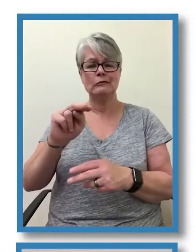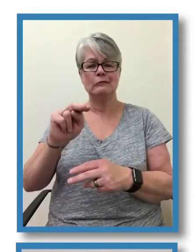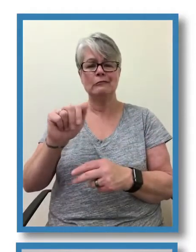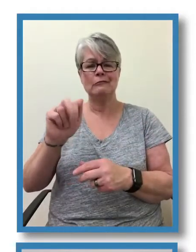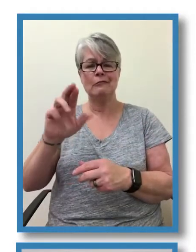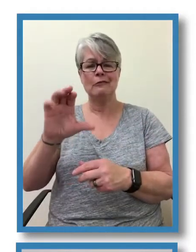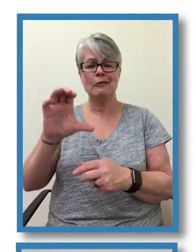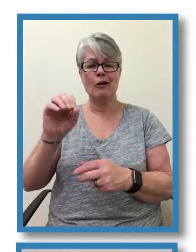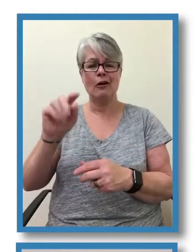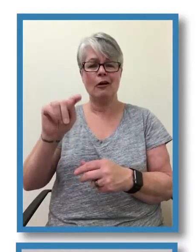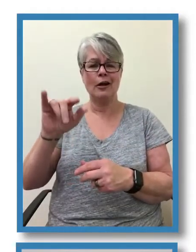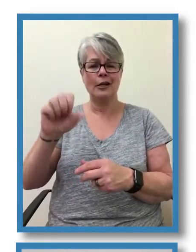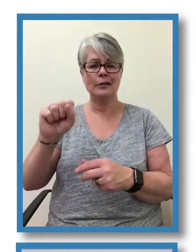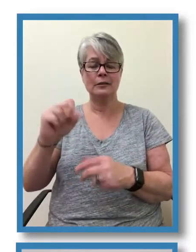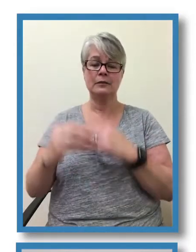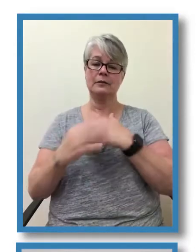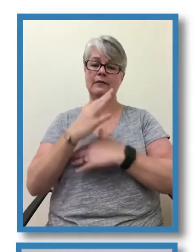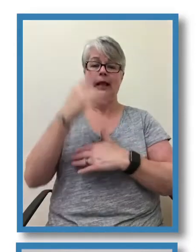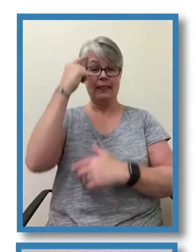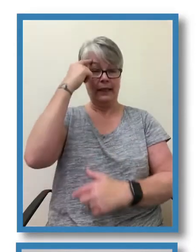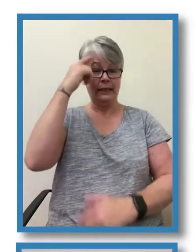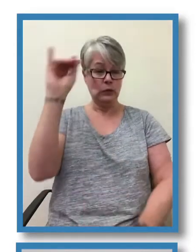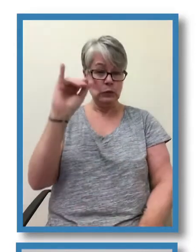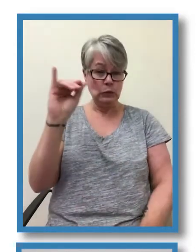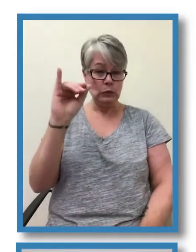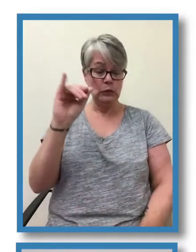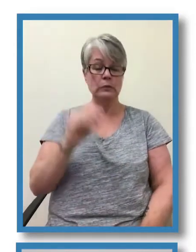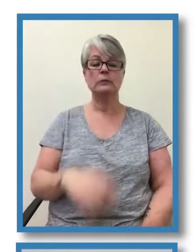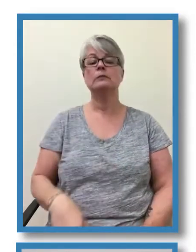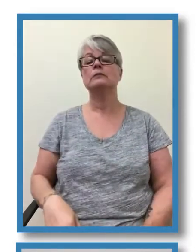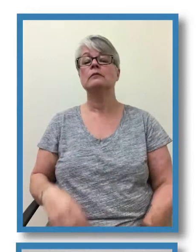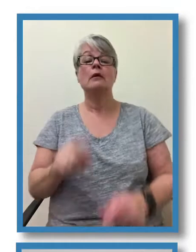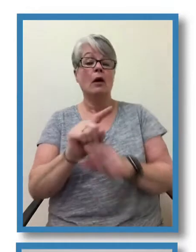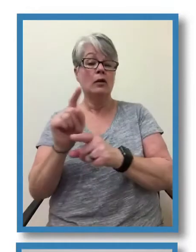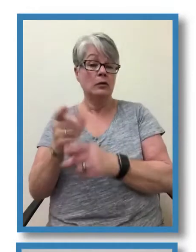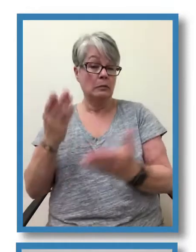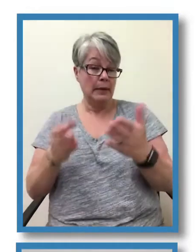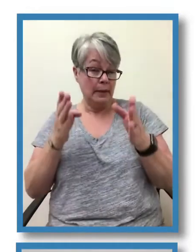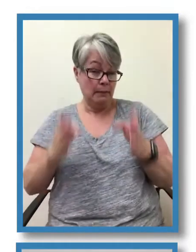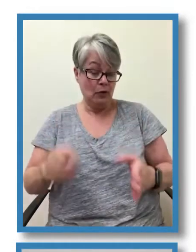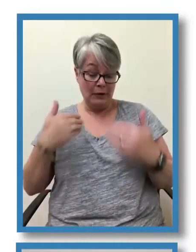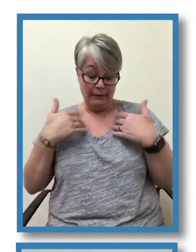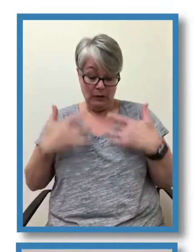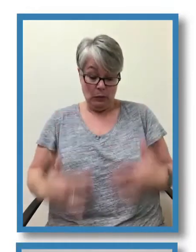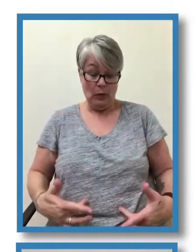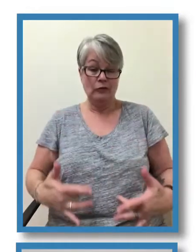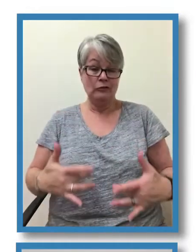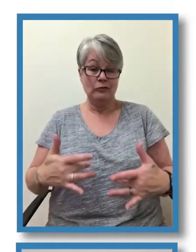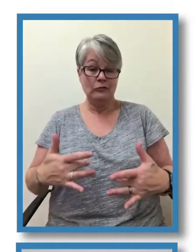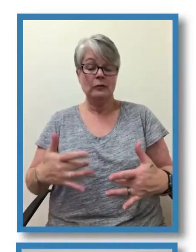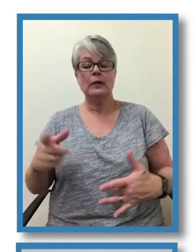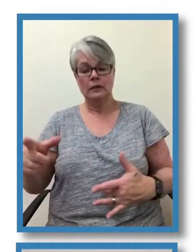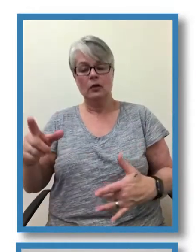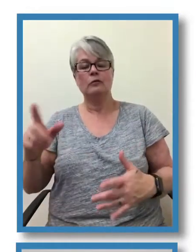The other things that a family physician may want to address, things relating